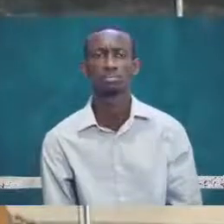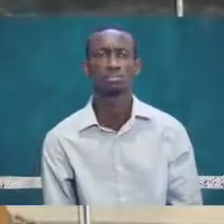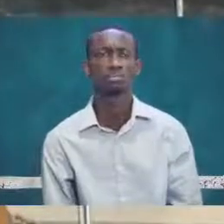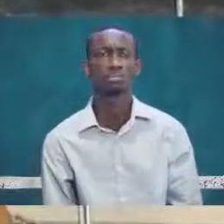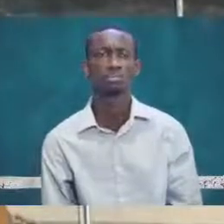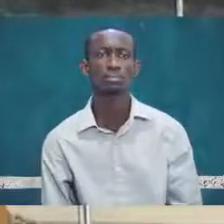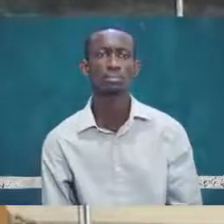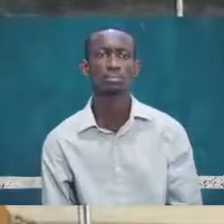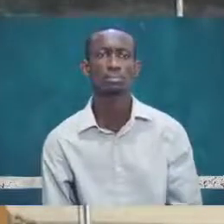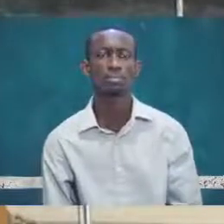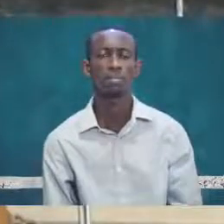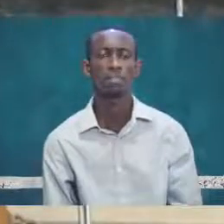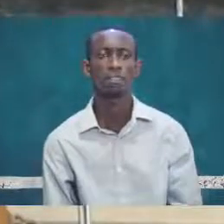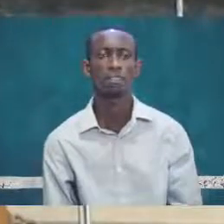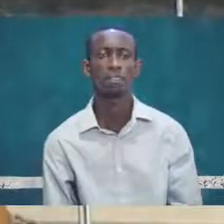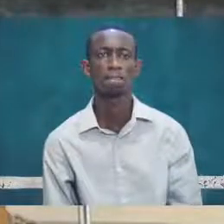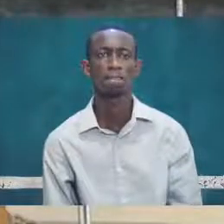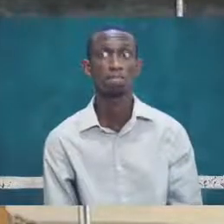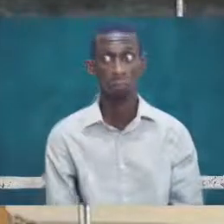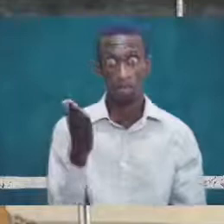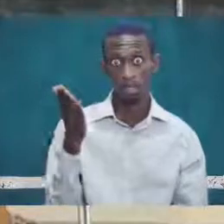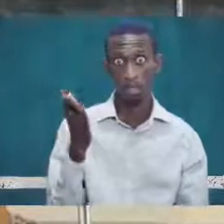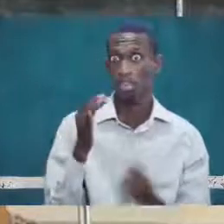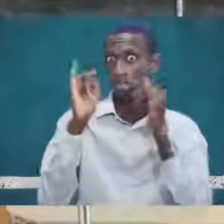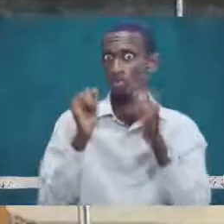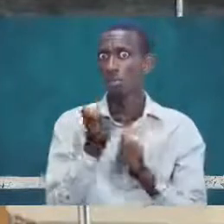this is yellow when hot,